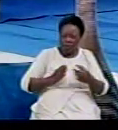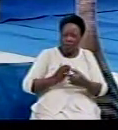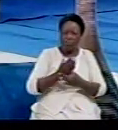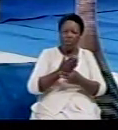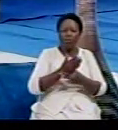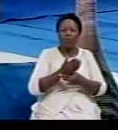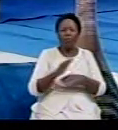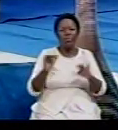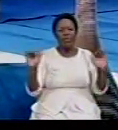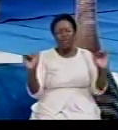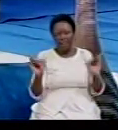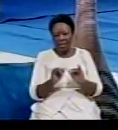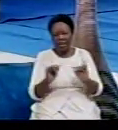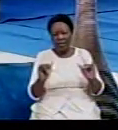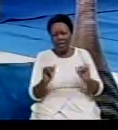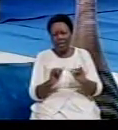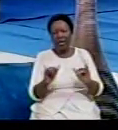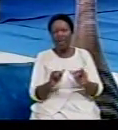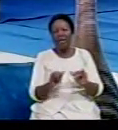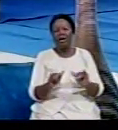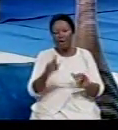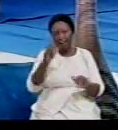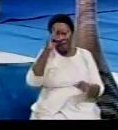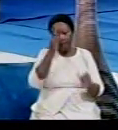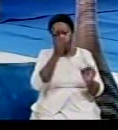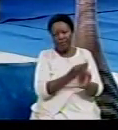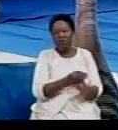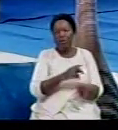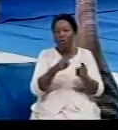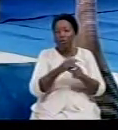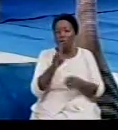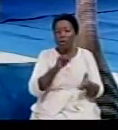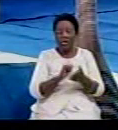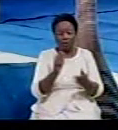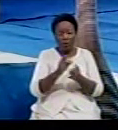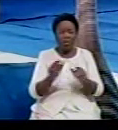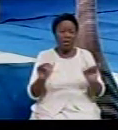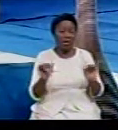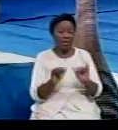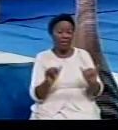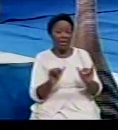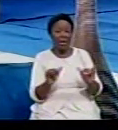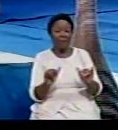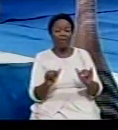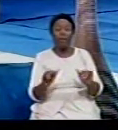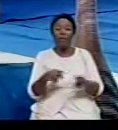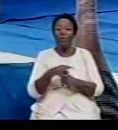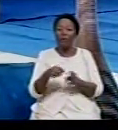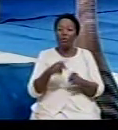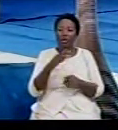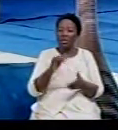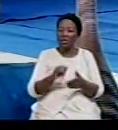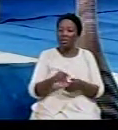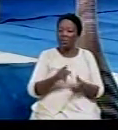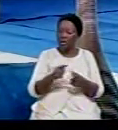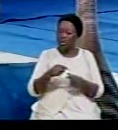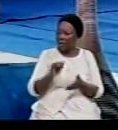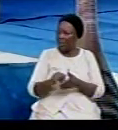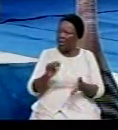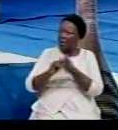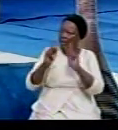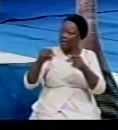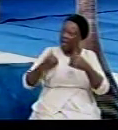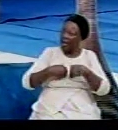similar faith. Similar. And when you use the word similar, you say that person has this kind of